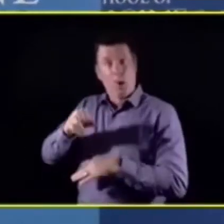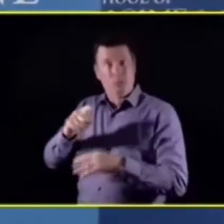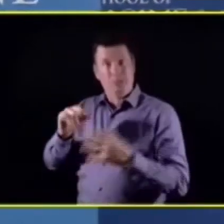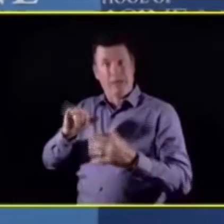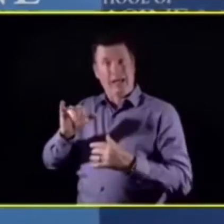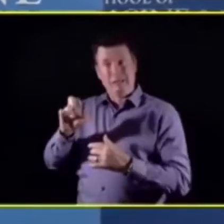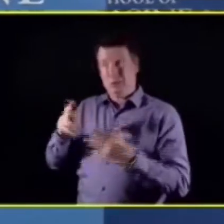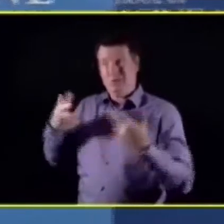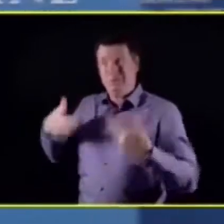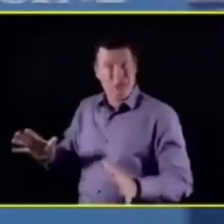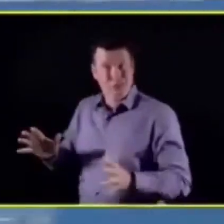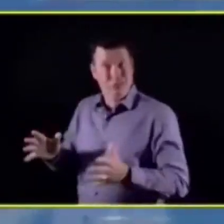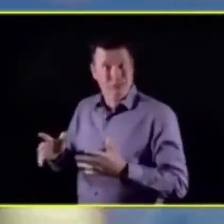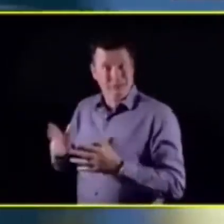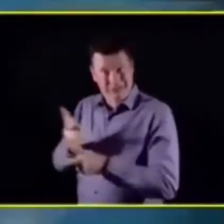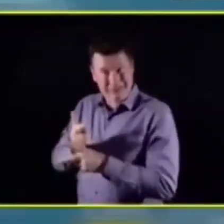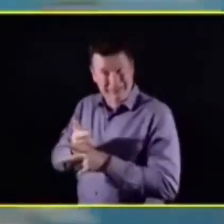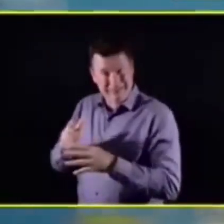in.